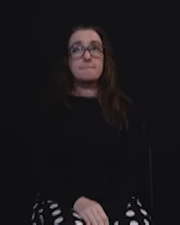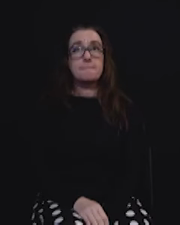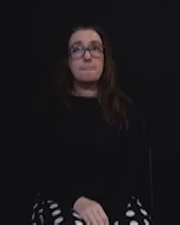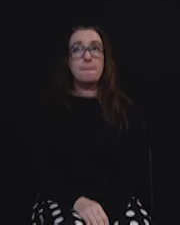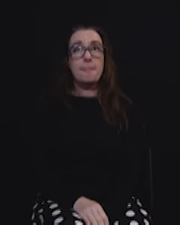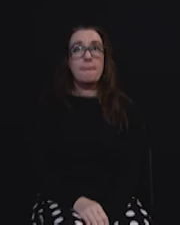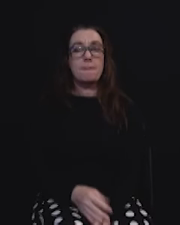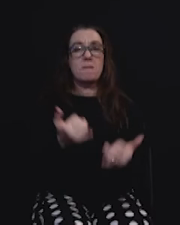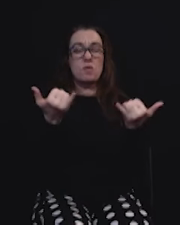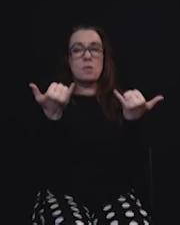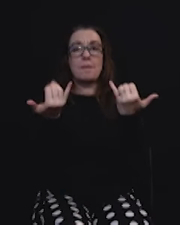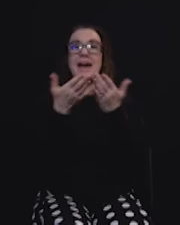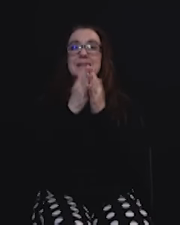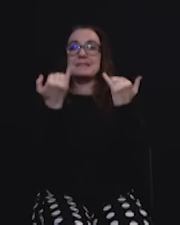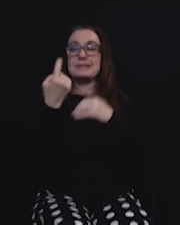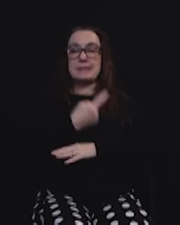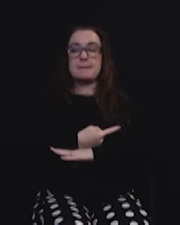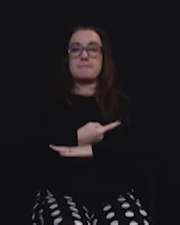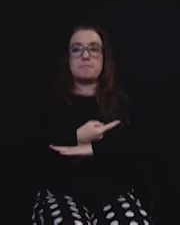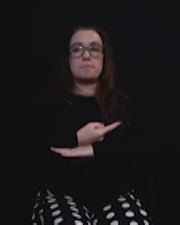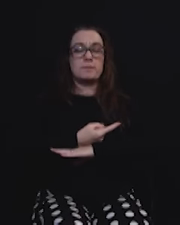So I ask you this day,